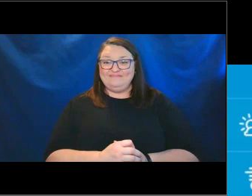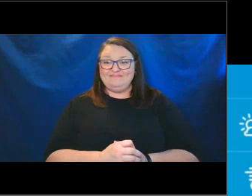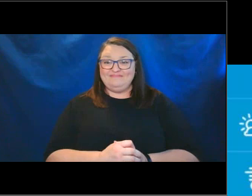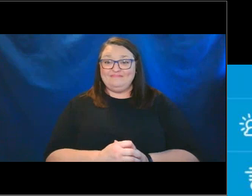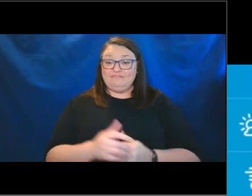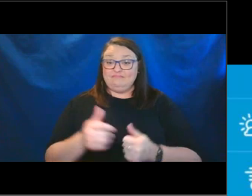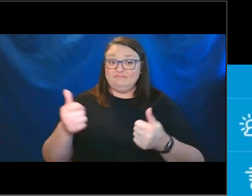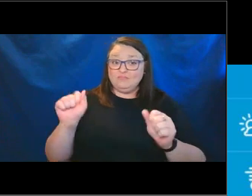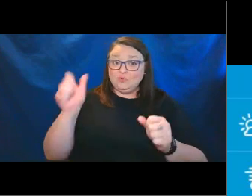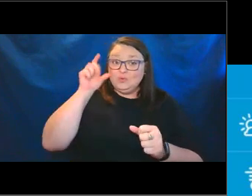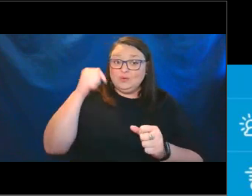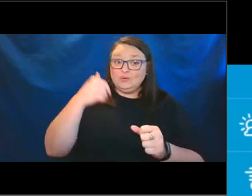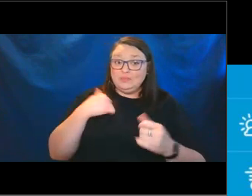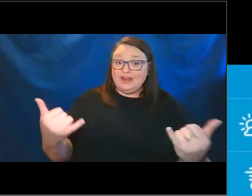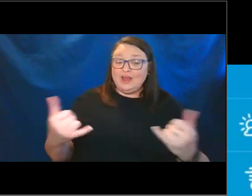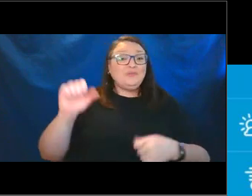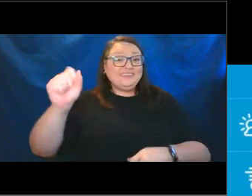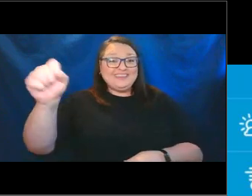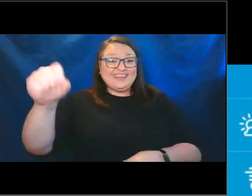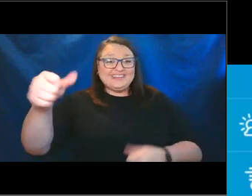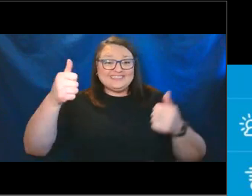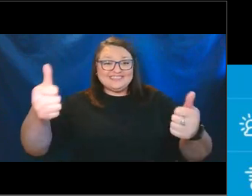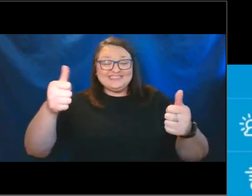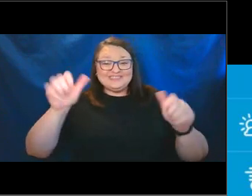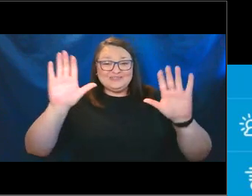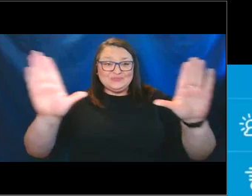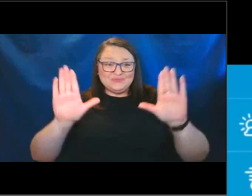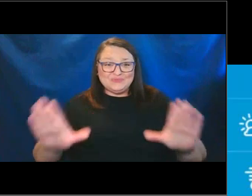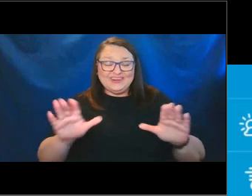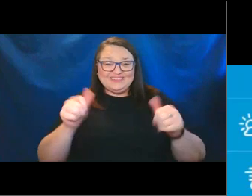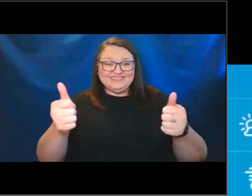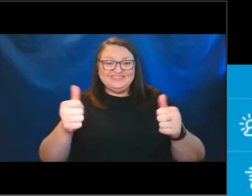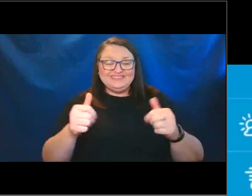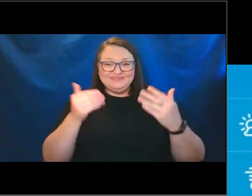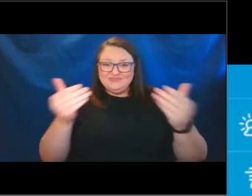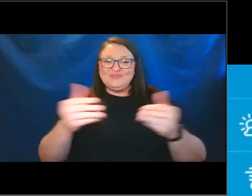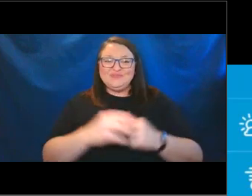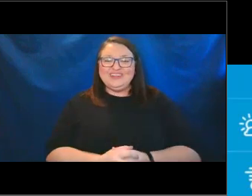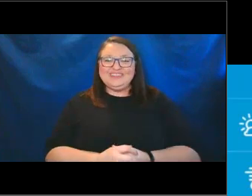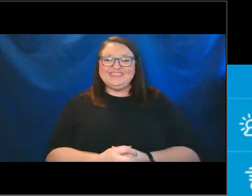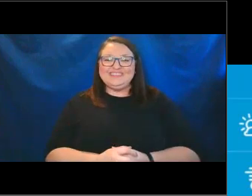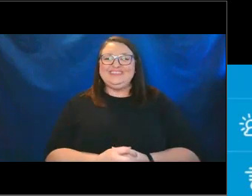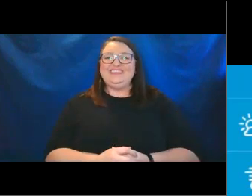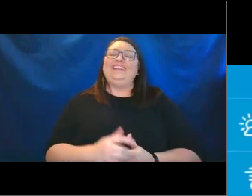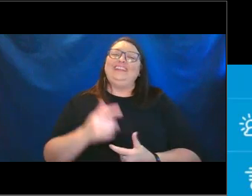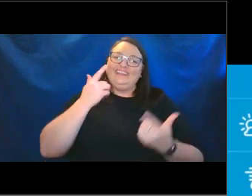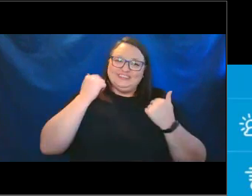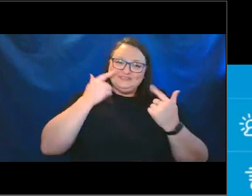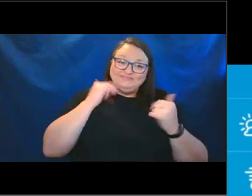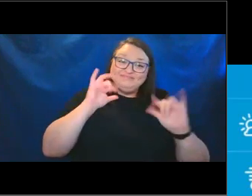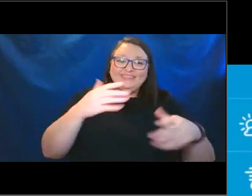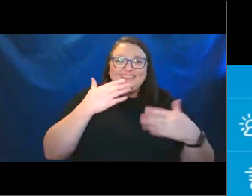my sound working? Yes, it's working great. Okay, take it away. Thank you so much. White